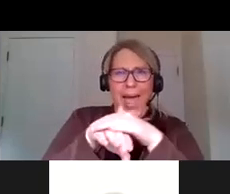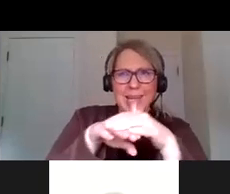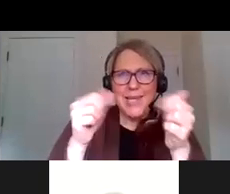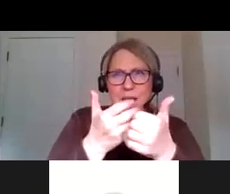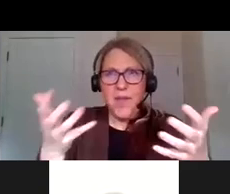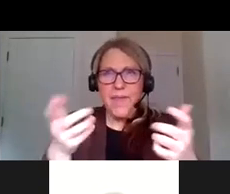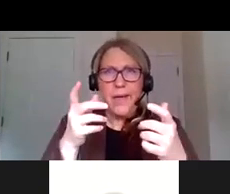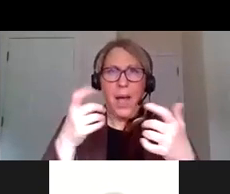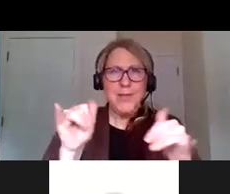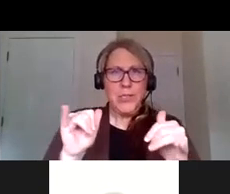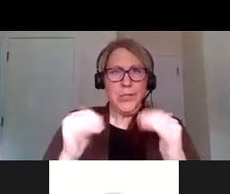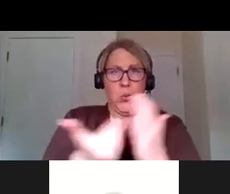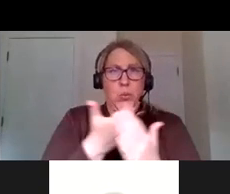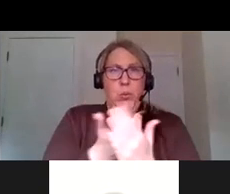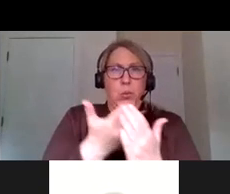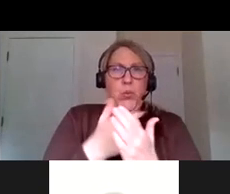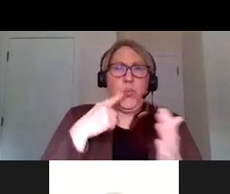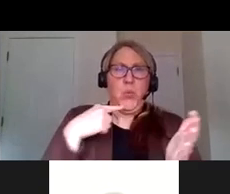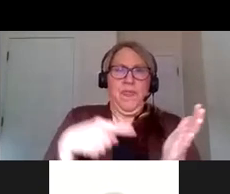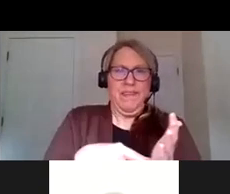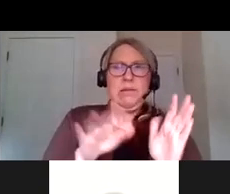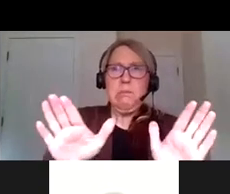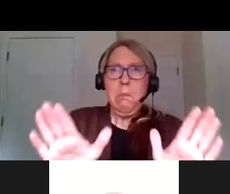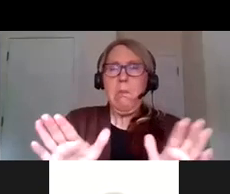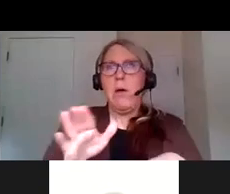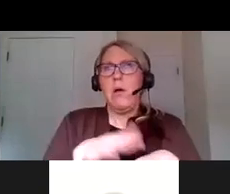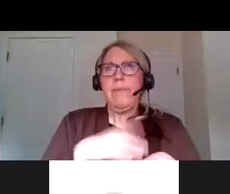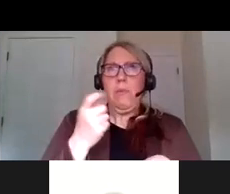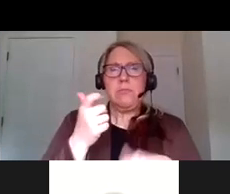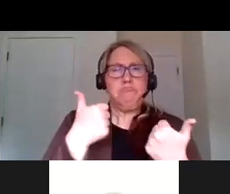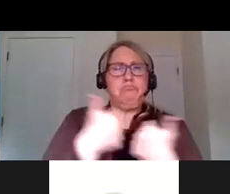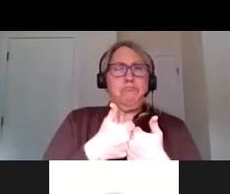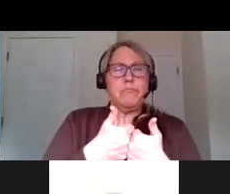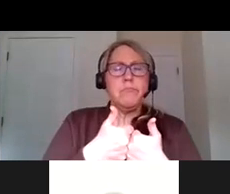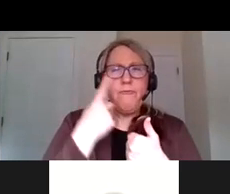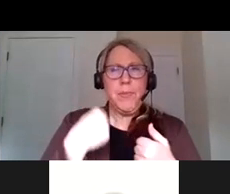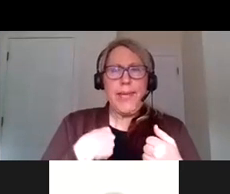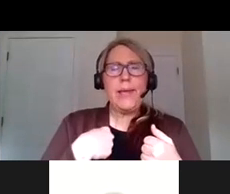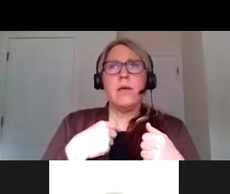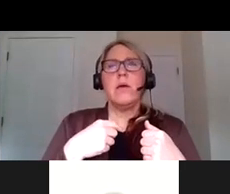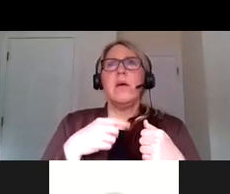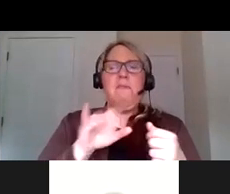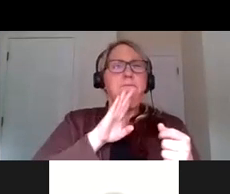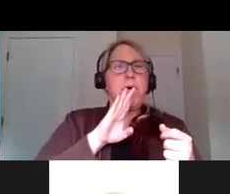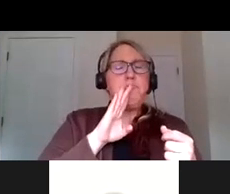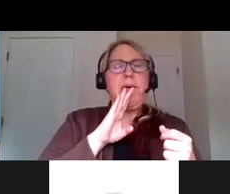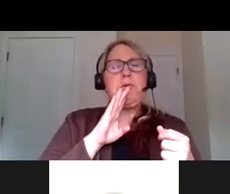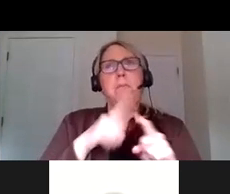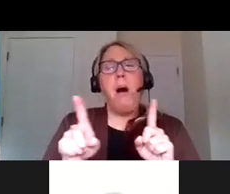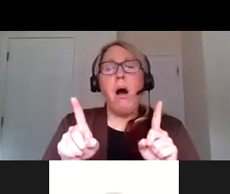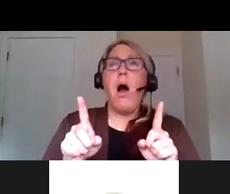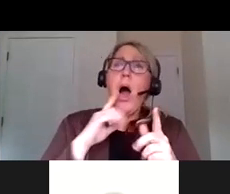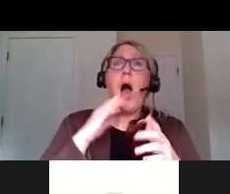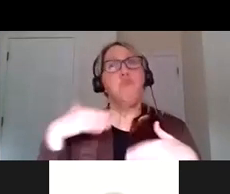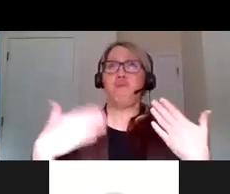everything. I'm still pretty new at this. And so that was a little bit of a frustration, but I moved